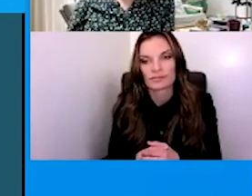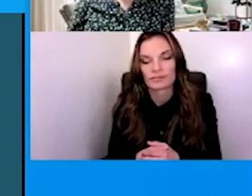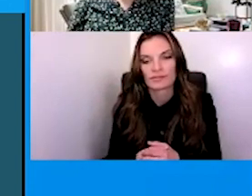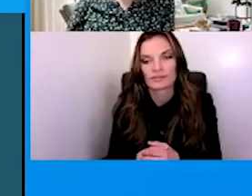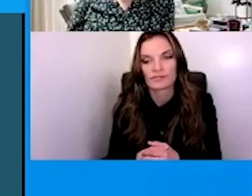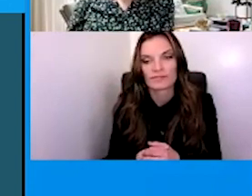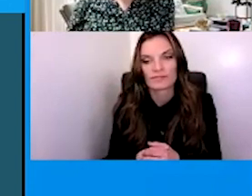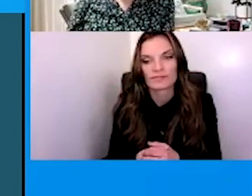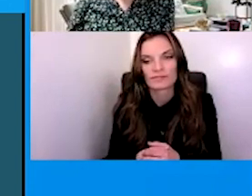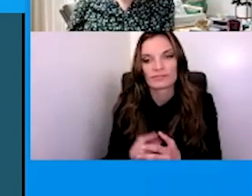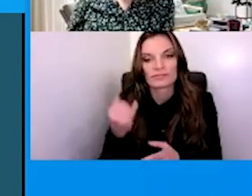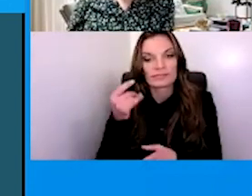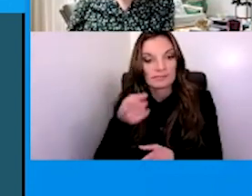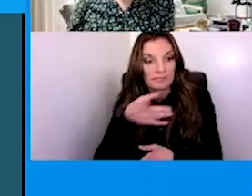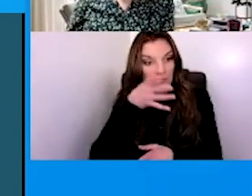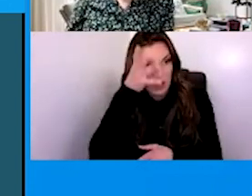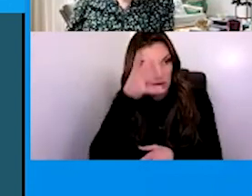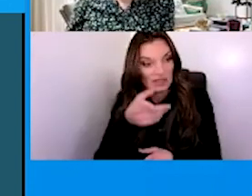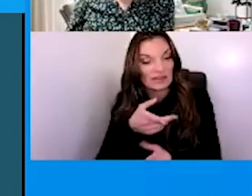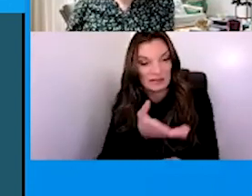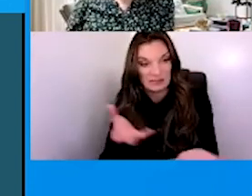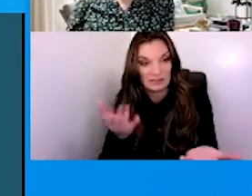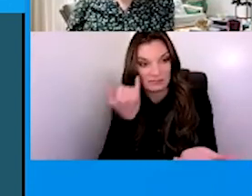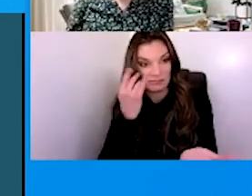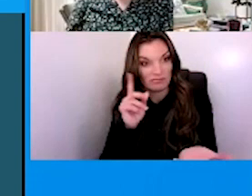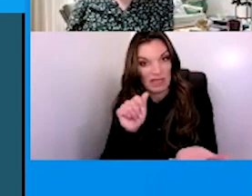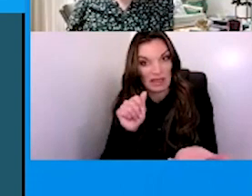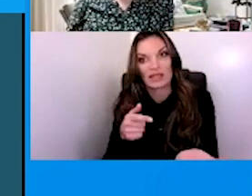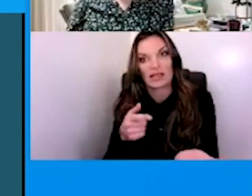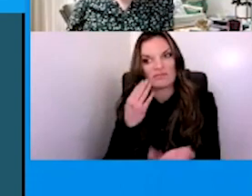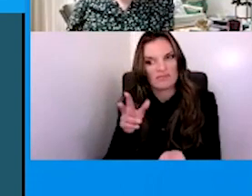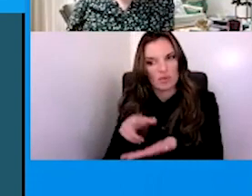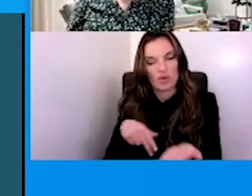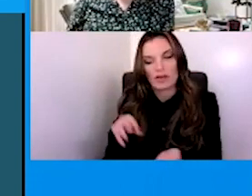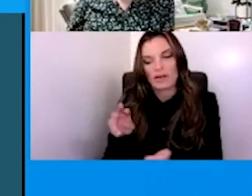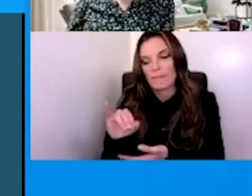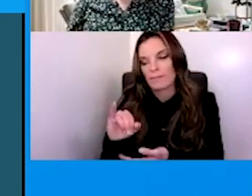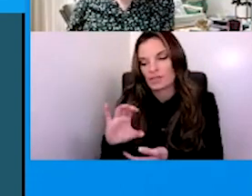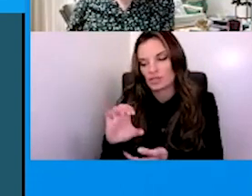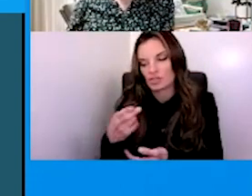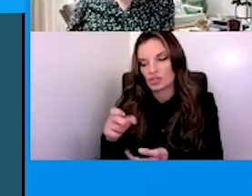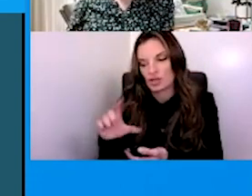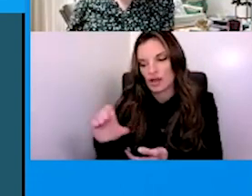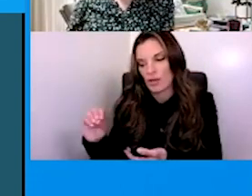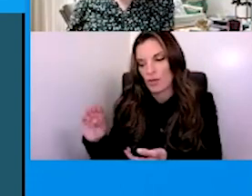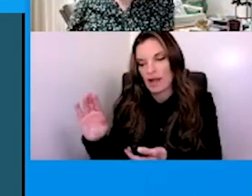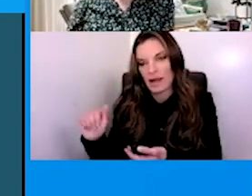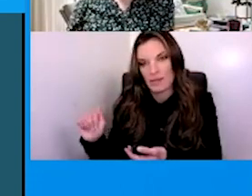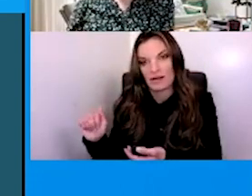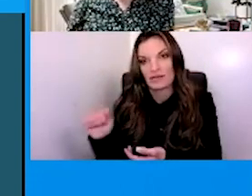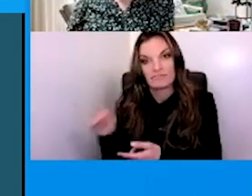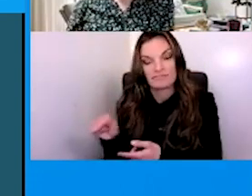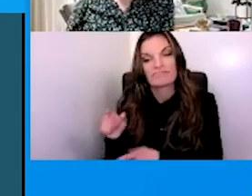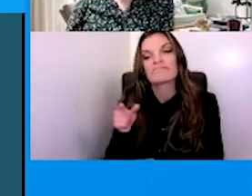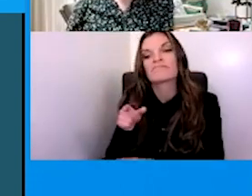read Michelle Obama's memoirs, one thing I did not expect was that a significant portion of her identity is that